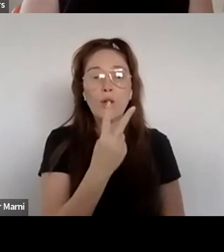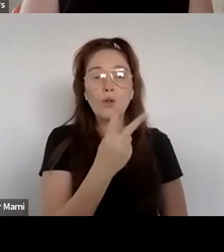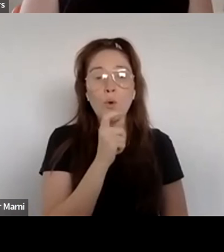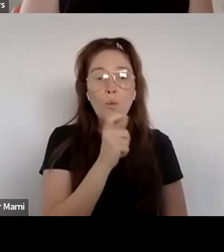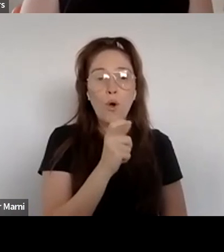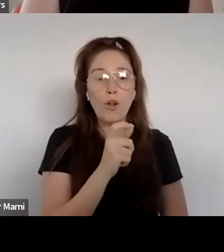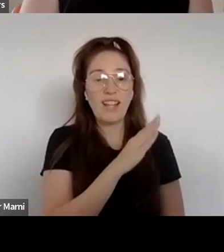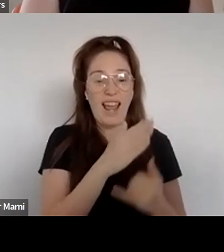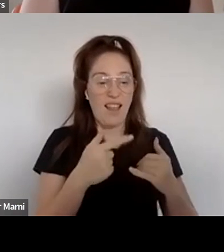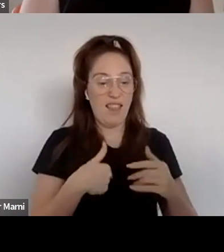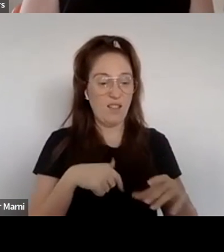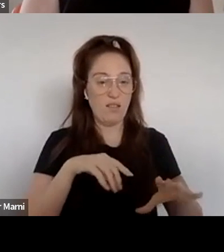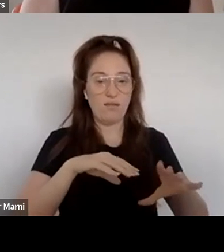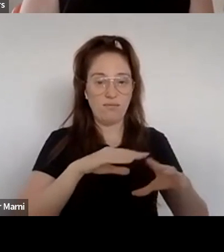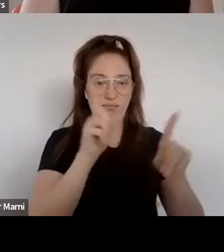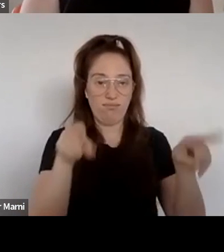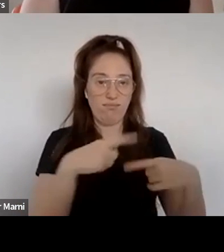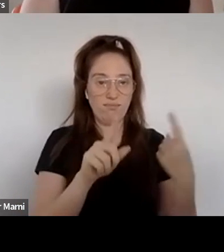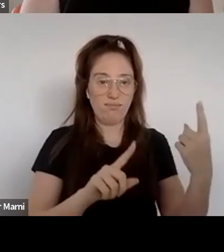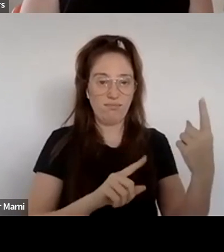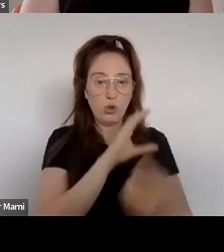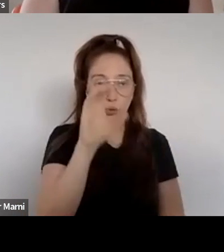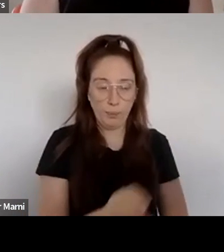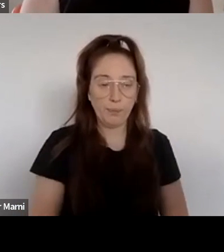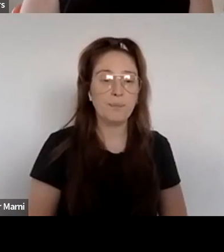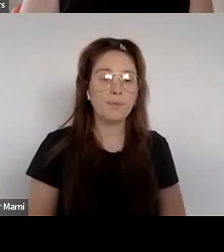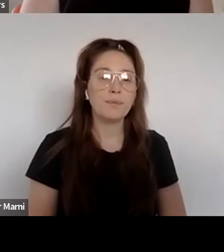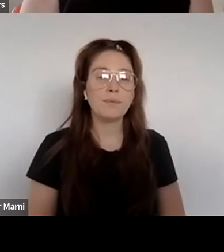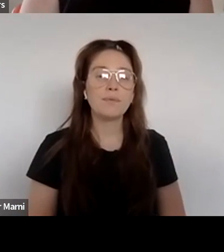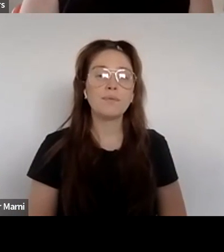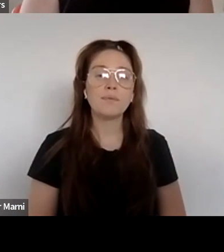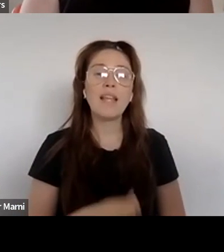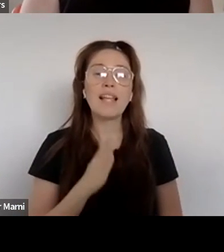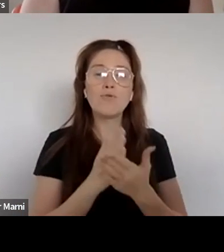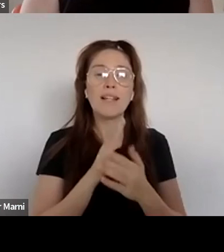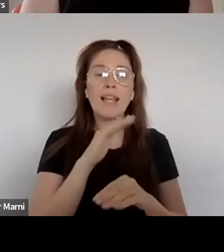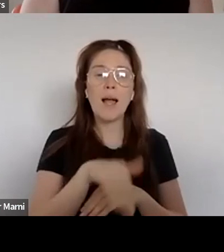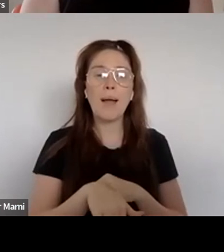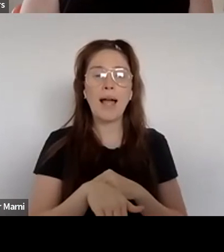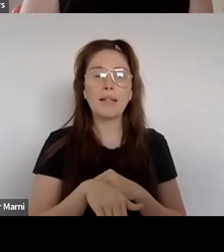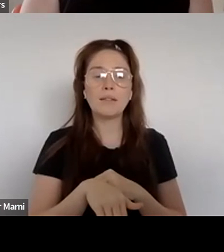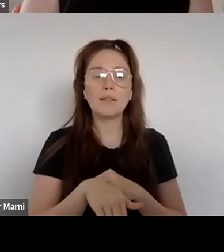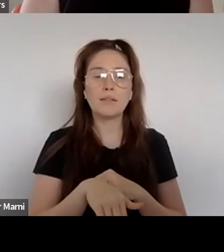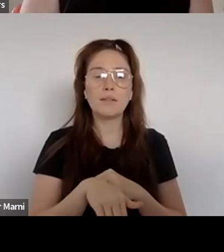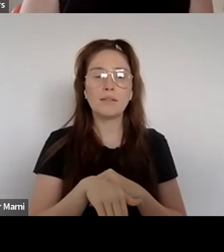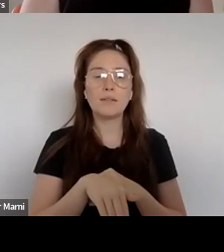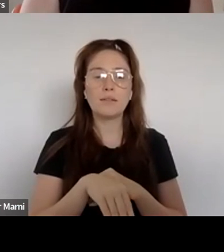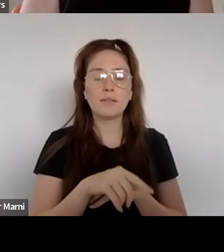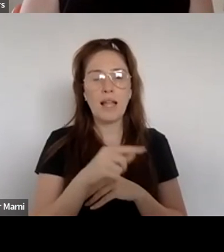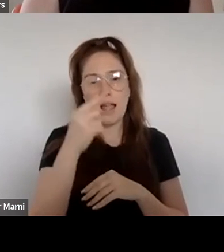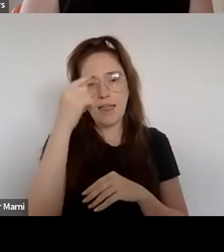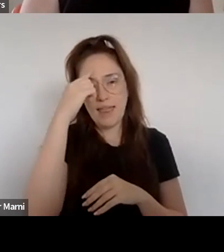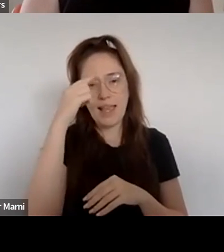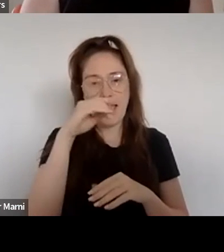of this conversation. One is that we have to move away from a kind of sanitized and